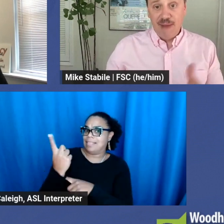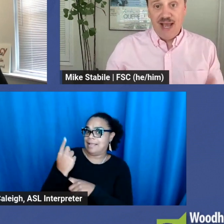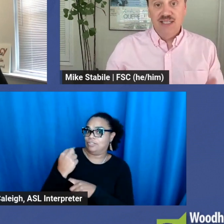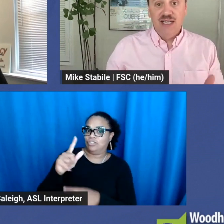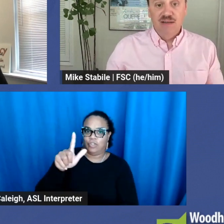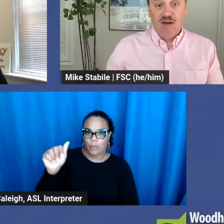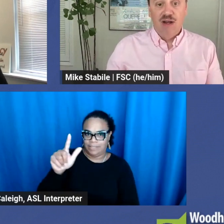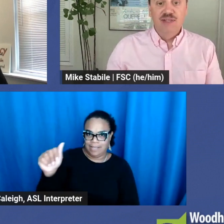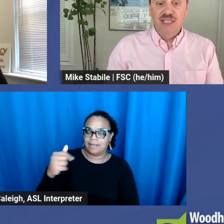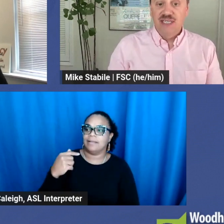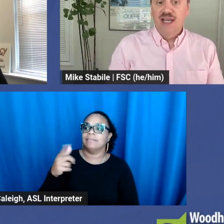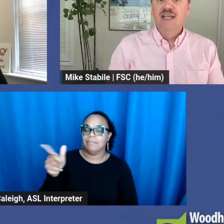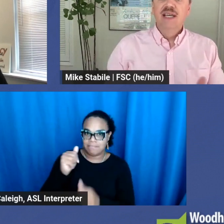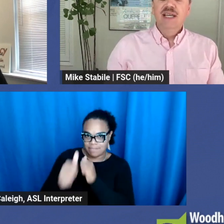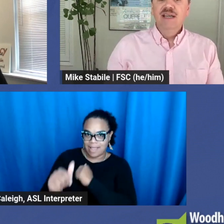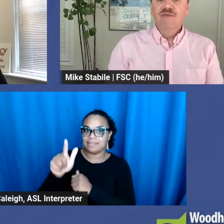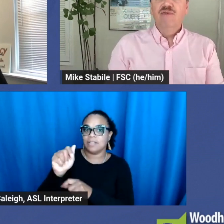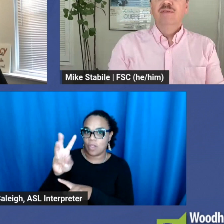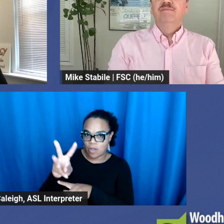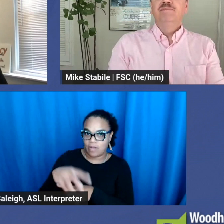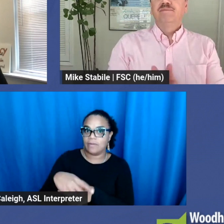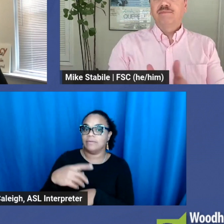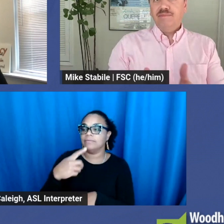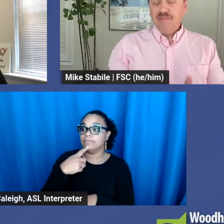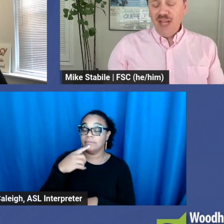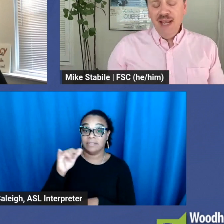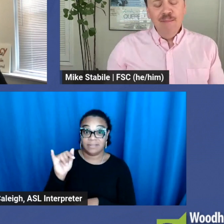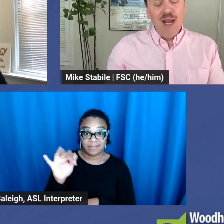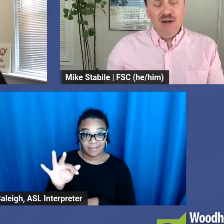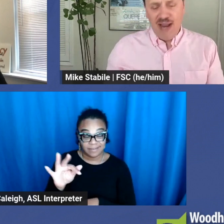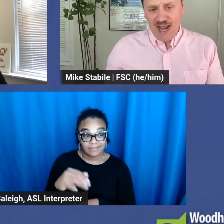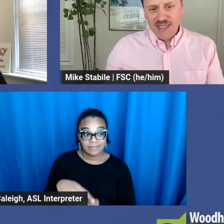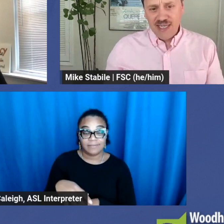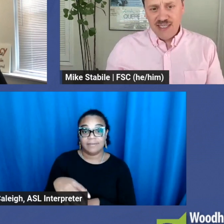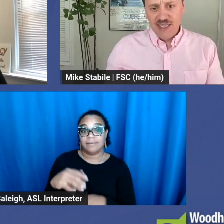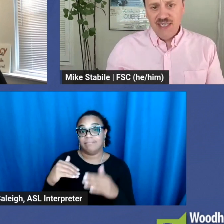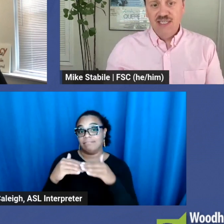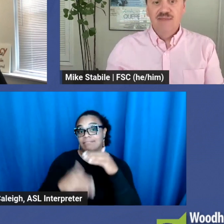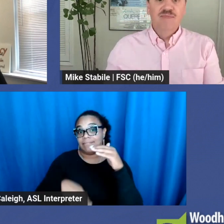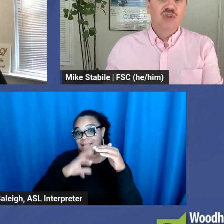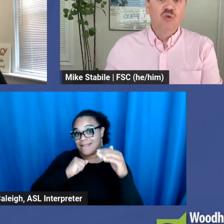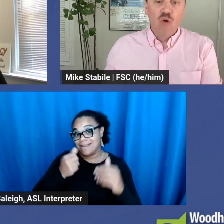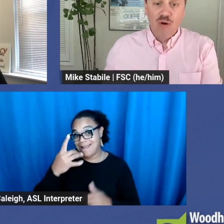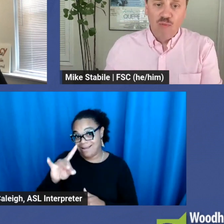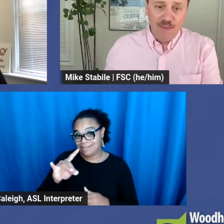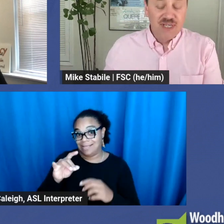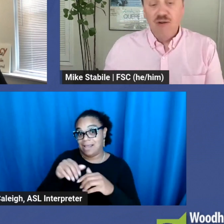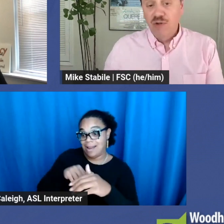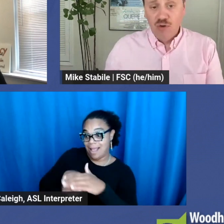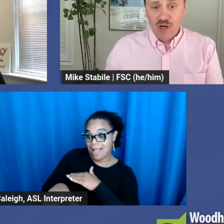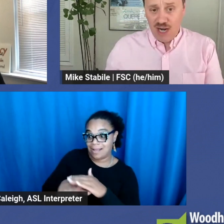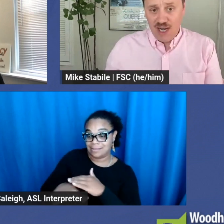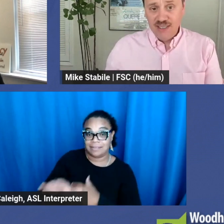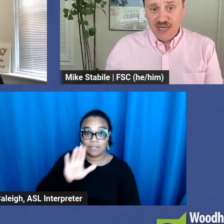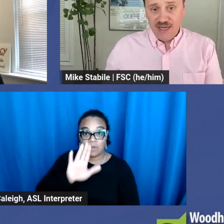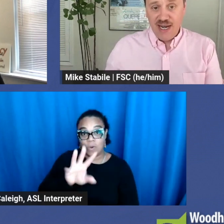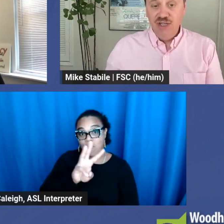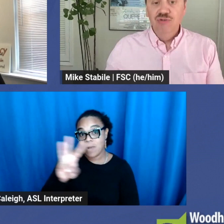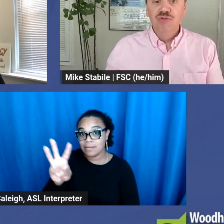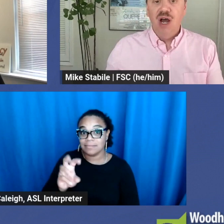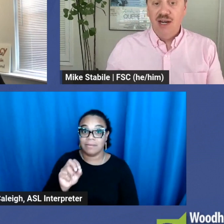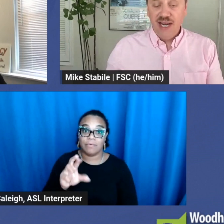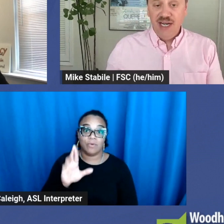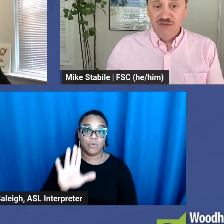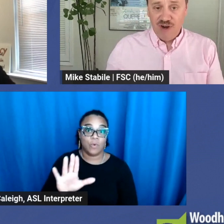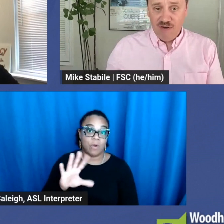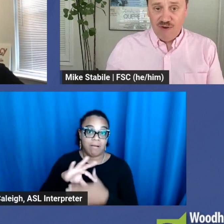Louisiana, they passed a law that said if a minor accesses your website or your content and you